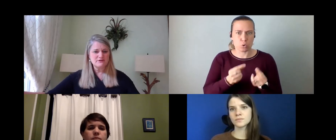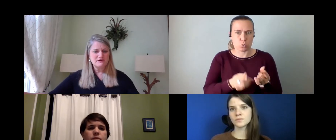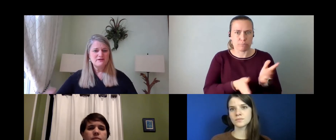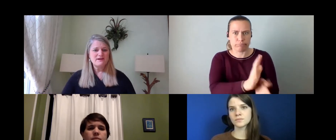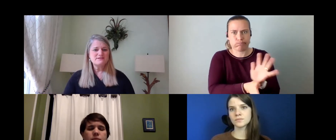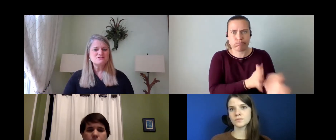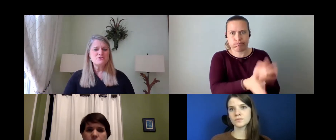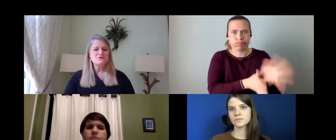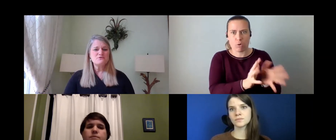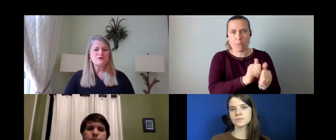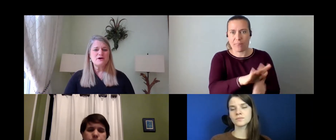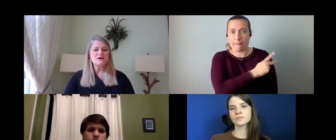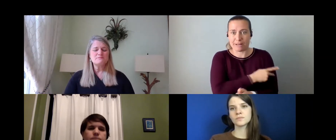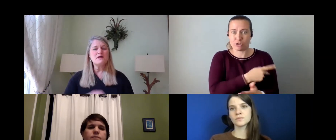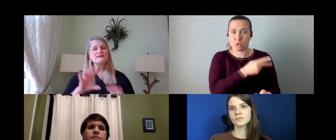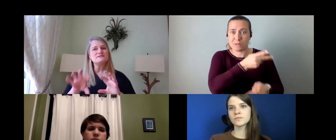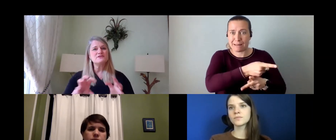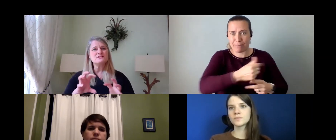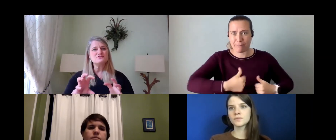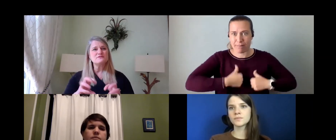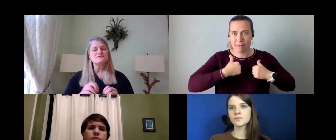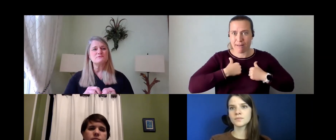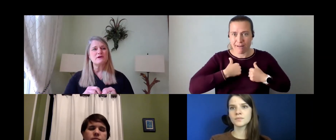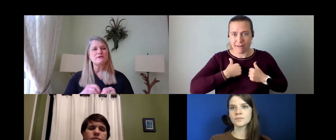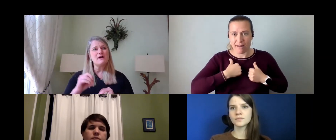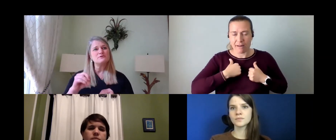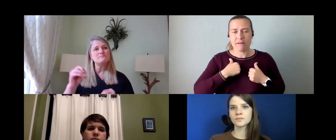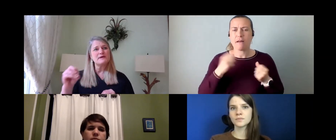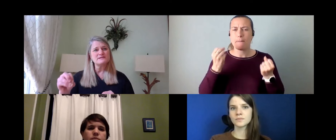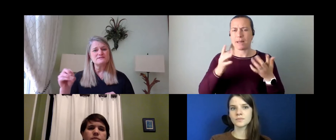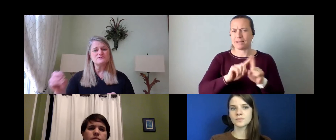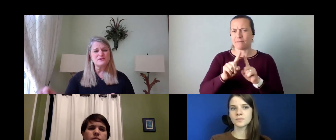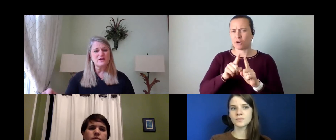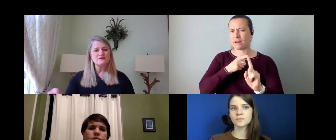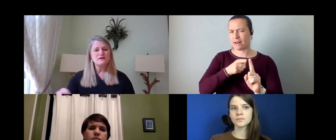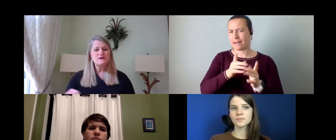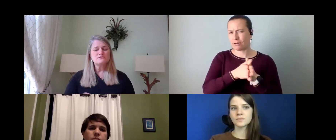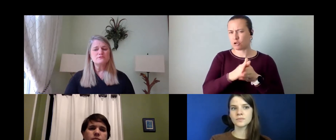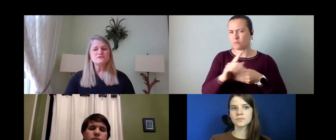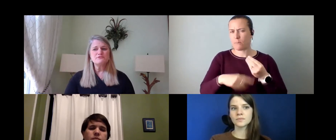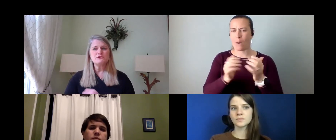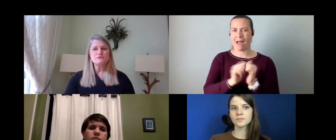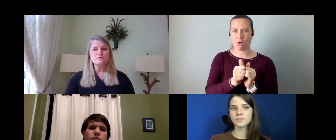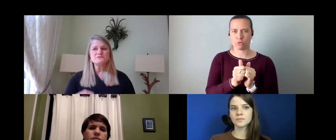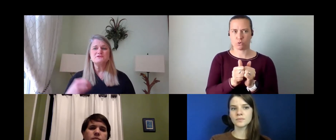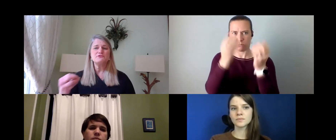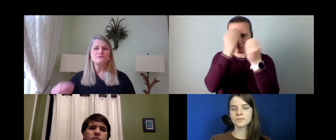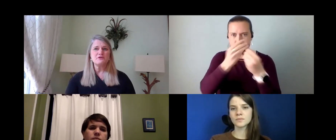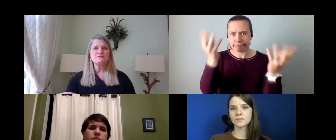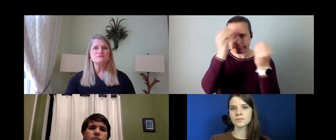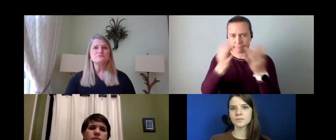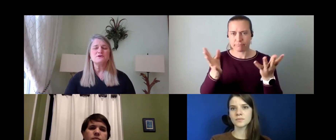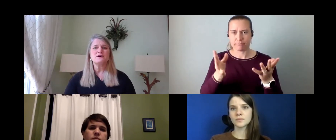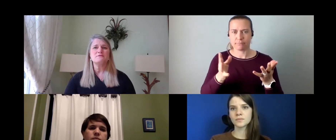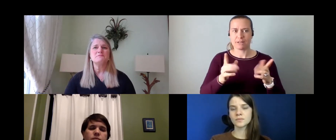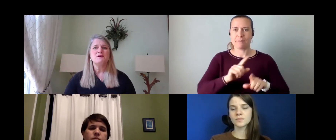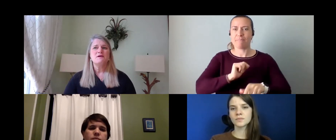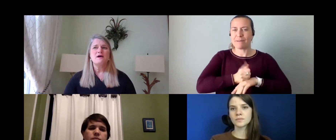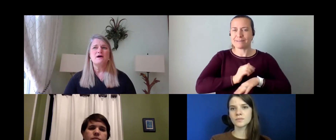alive. And so lots of initiatives around how to message that through different groups, different